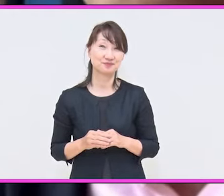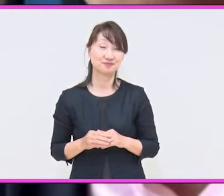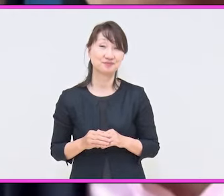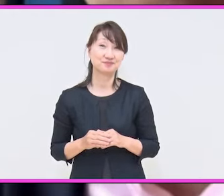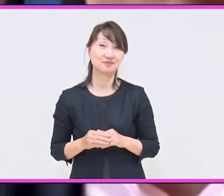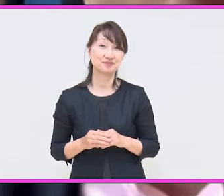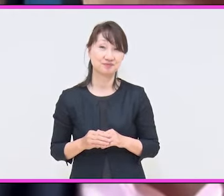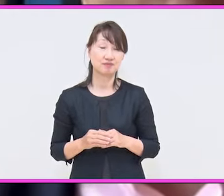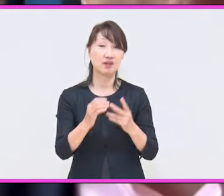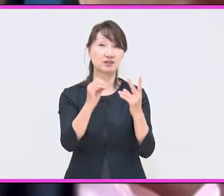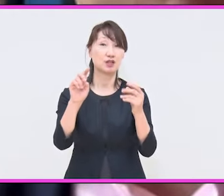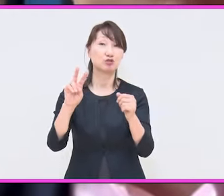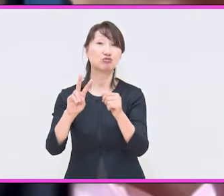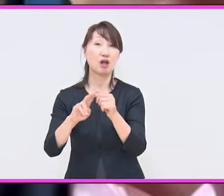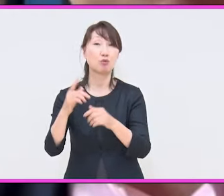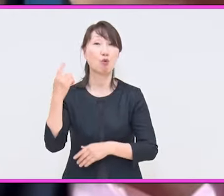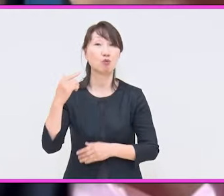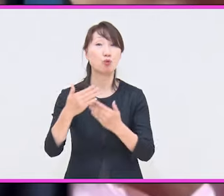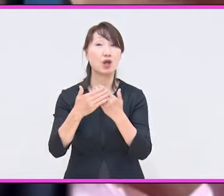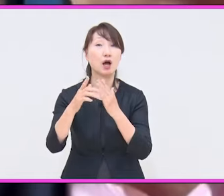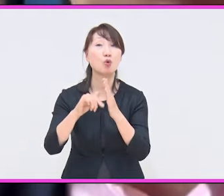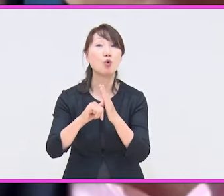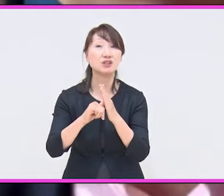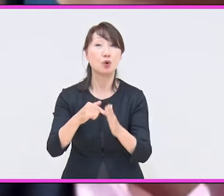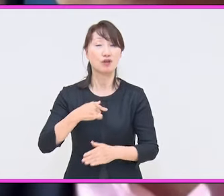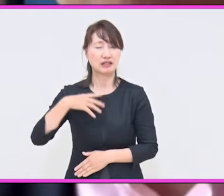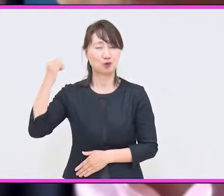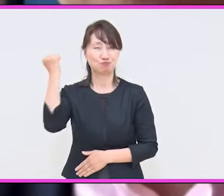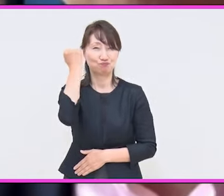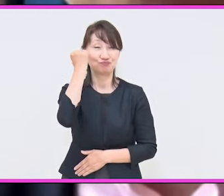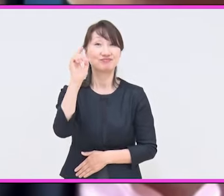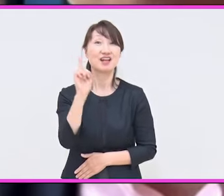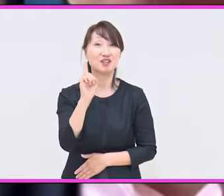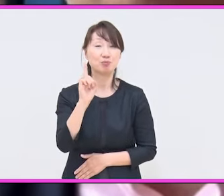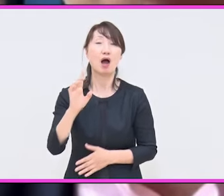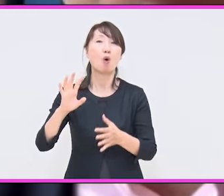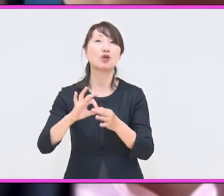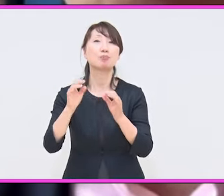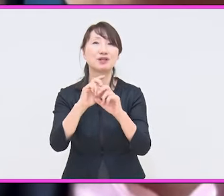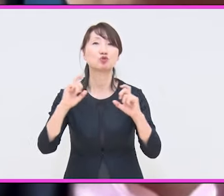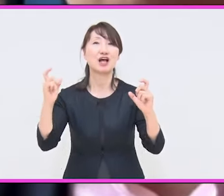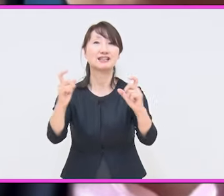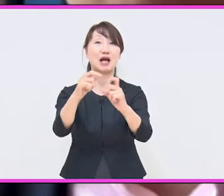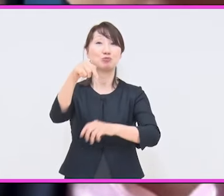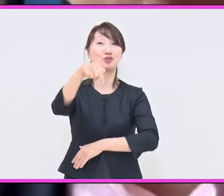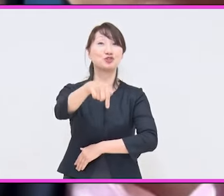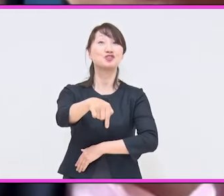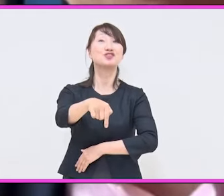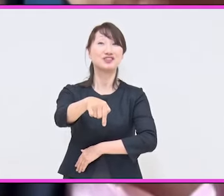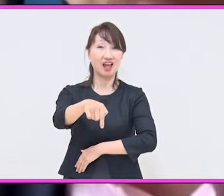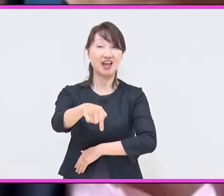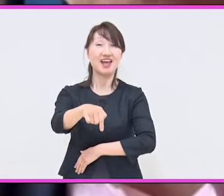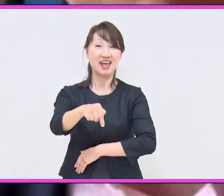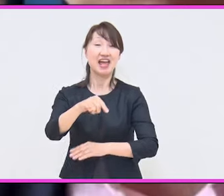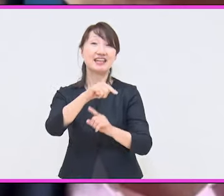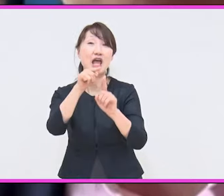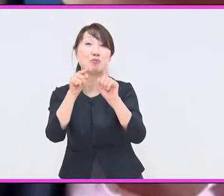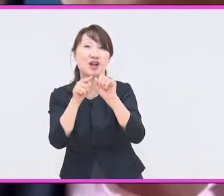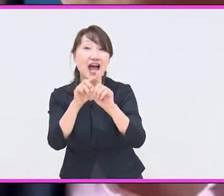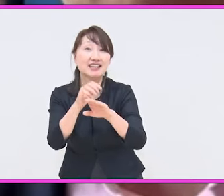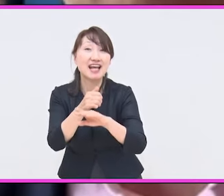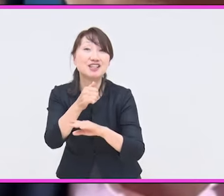One of my special memories of London 2012 was sitting in the...Olympic Stadium watching David